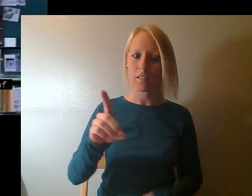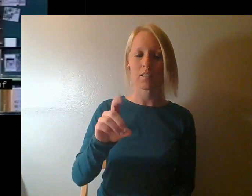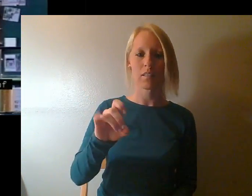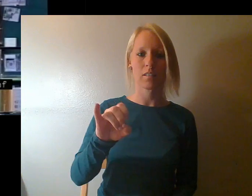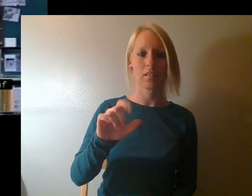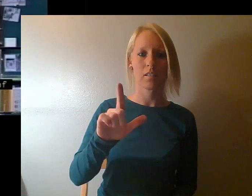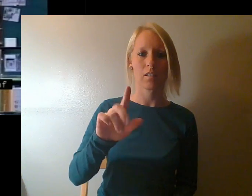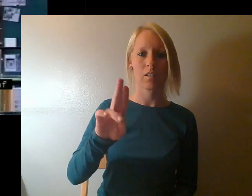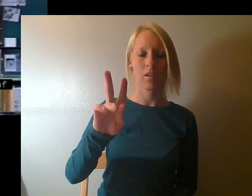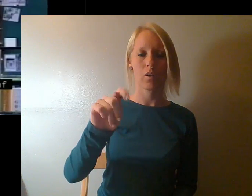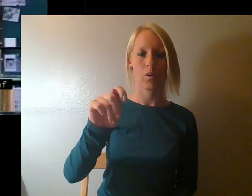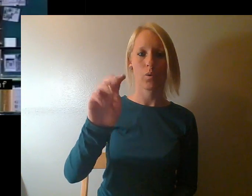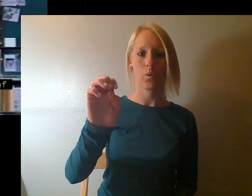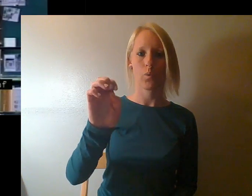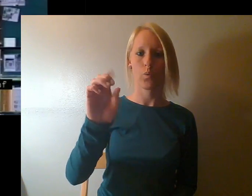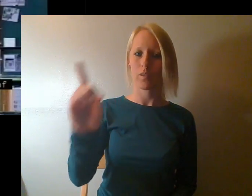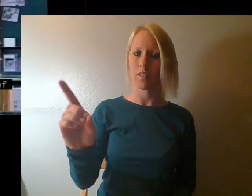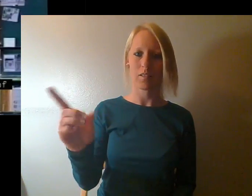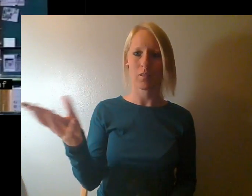No.